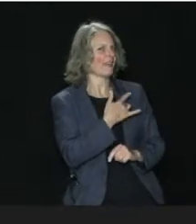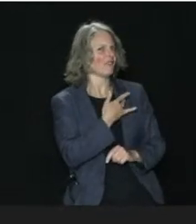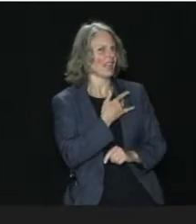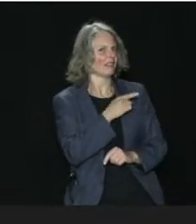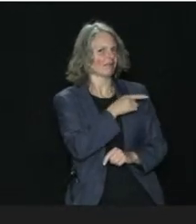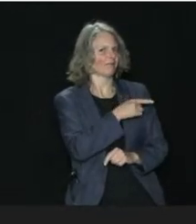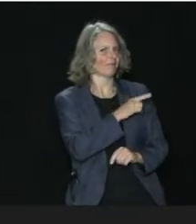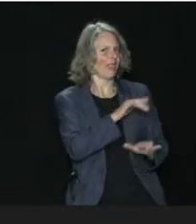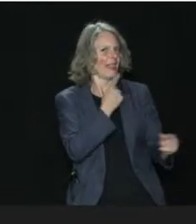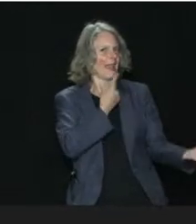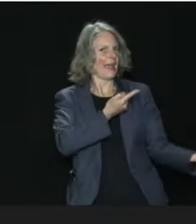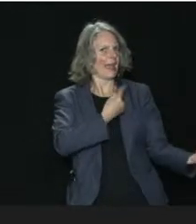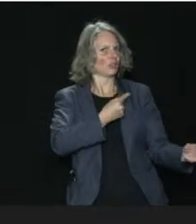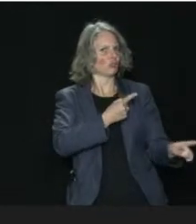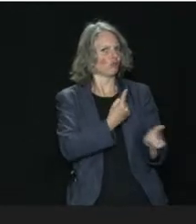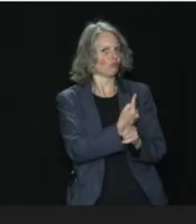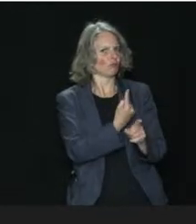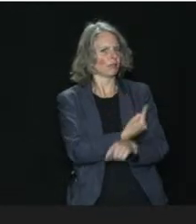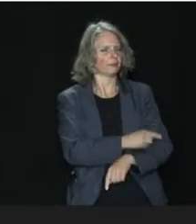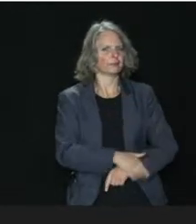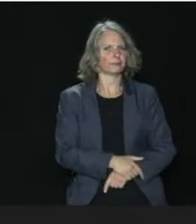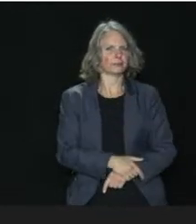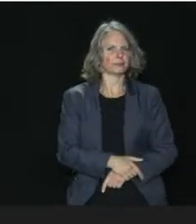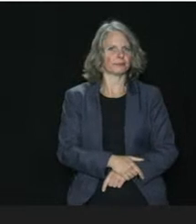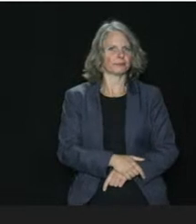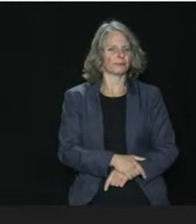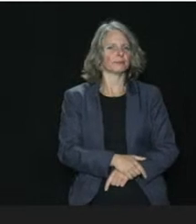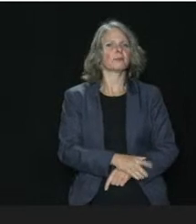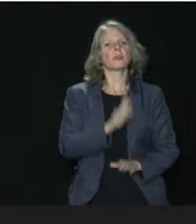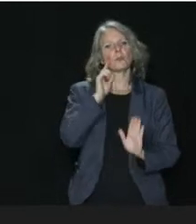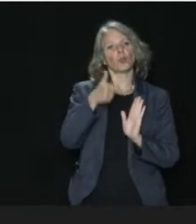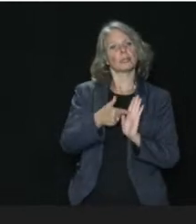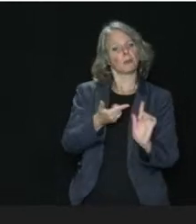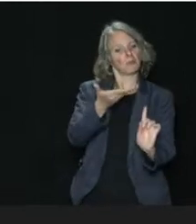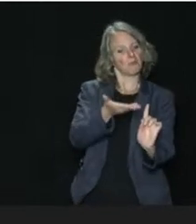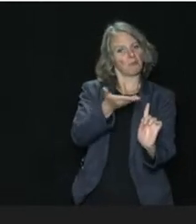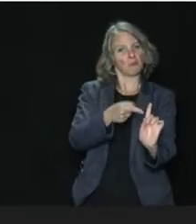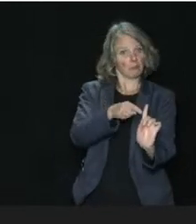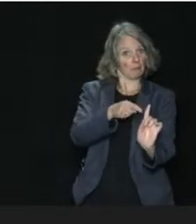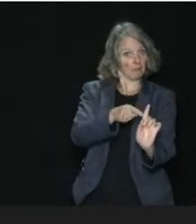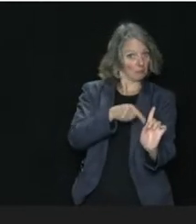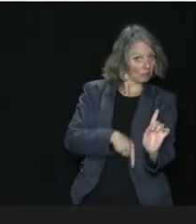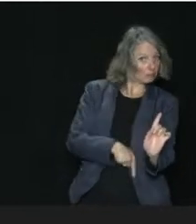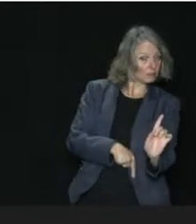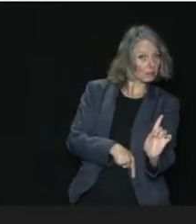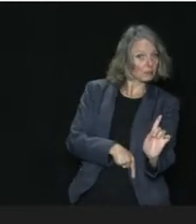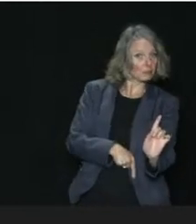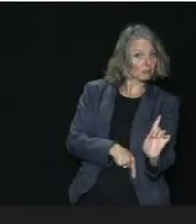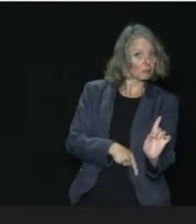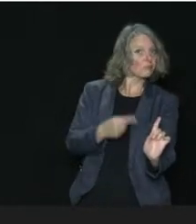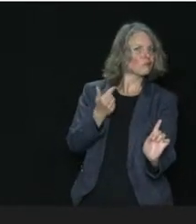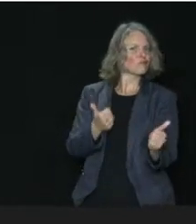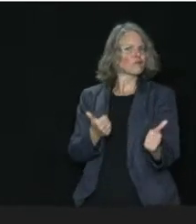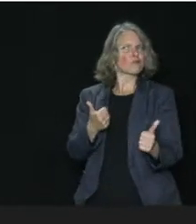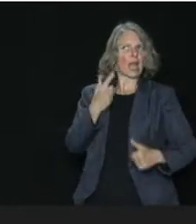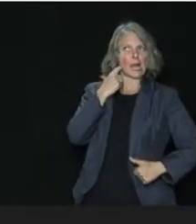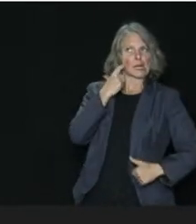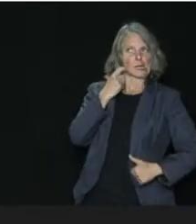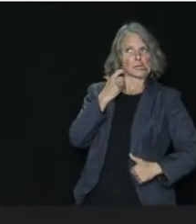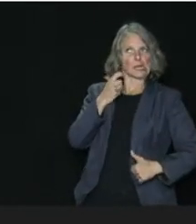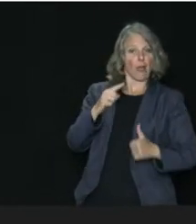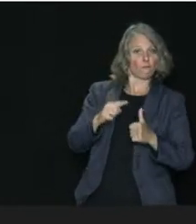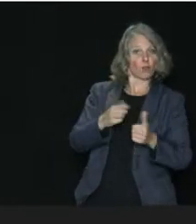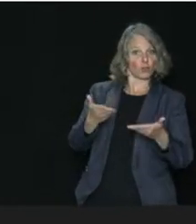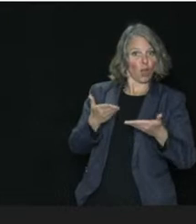answered concretely to the example of the person who, should they take the available vaccine or